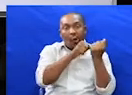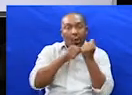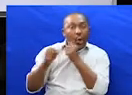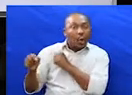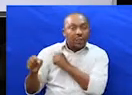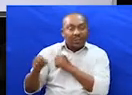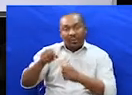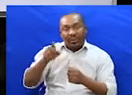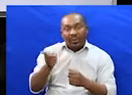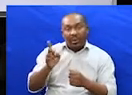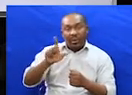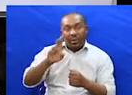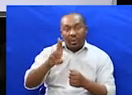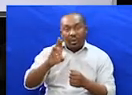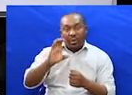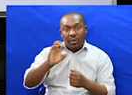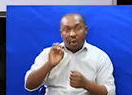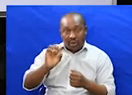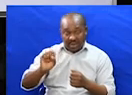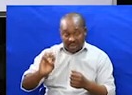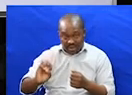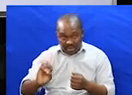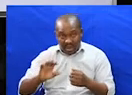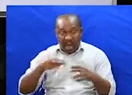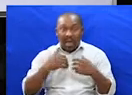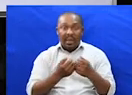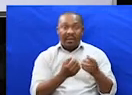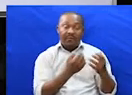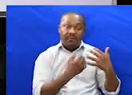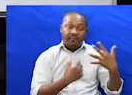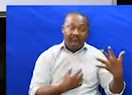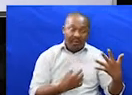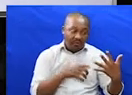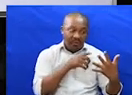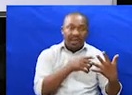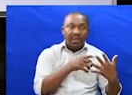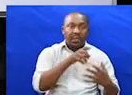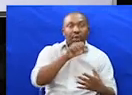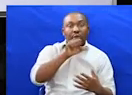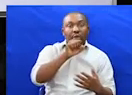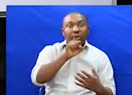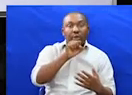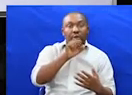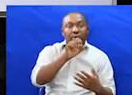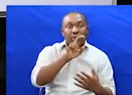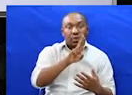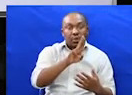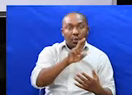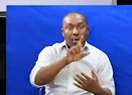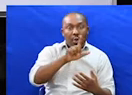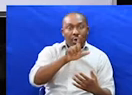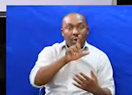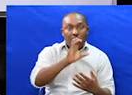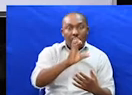of 12 carbon atoms, such as sucrose. But here, in this lesson, we are not talking of sugars